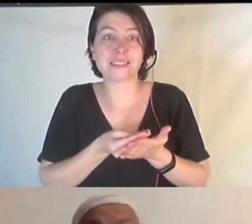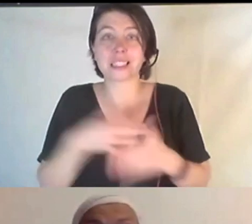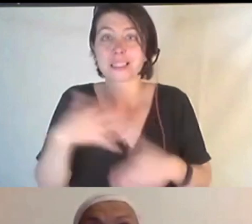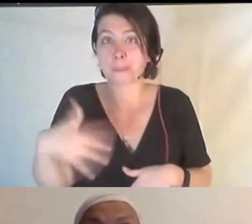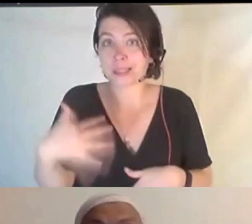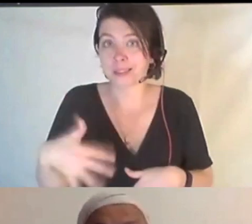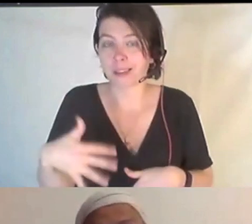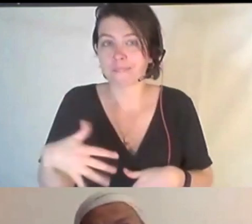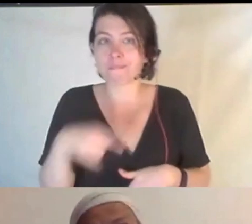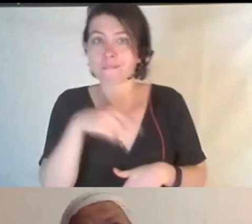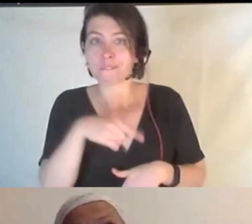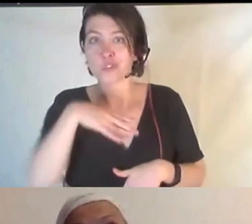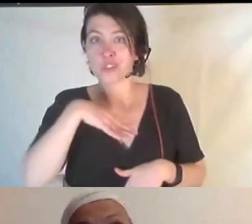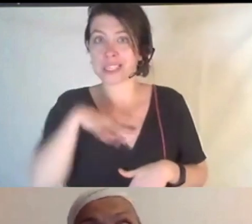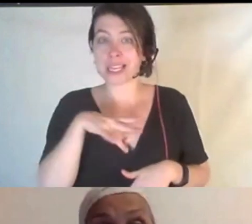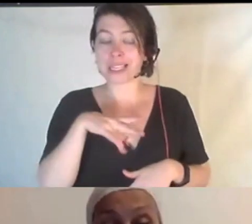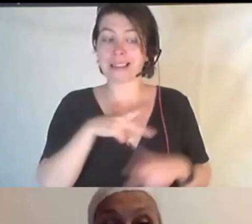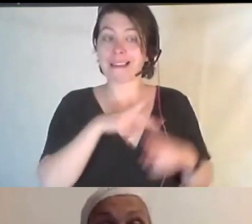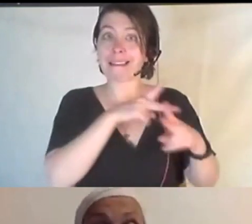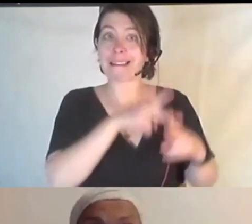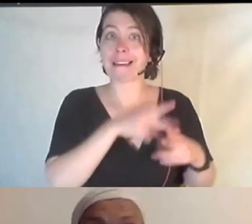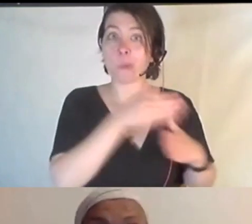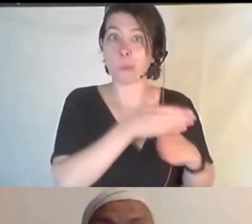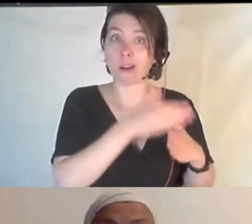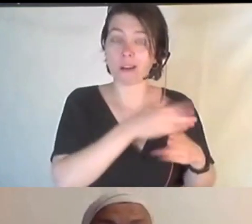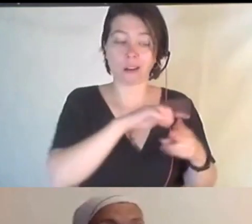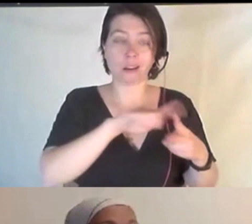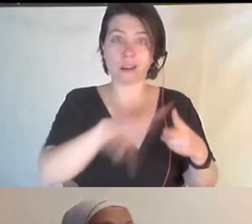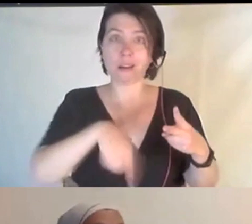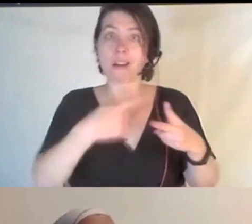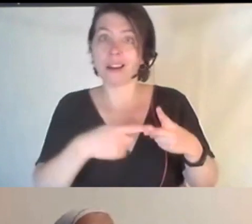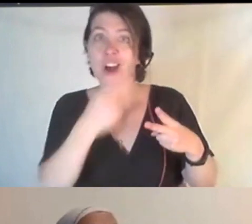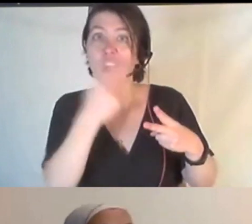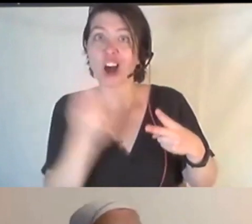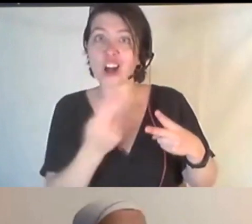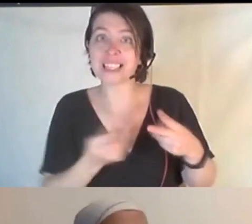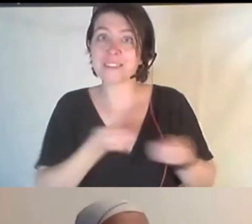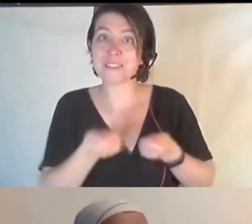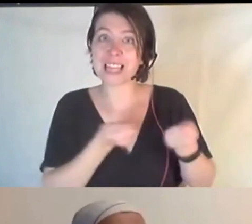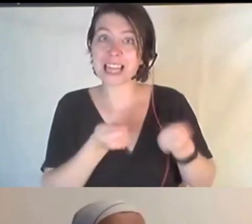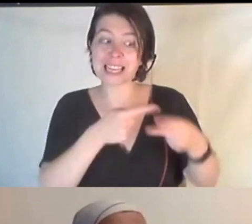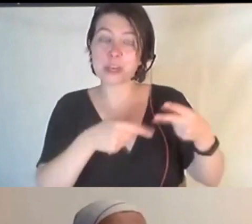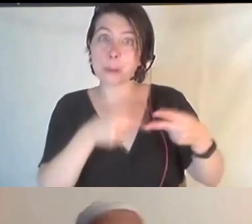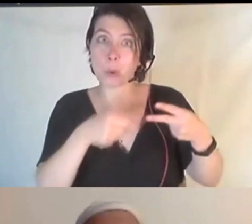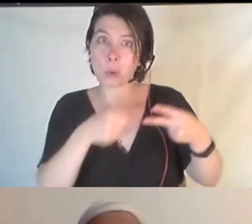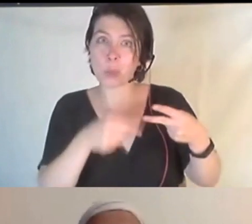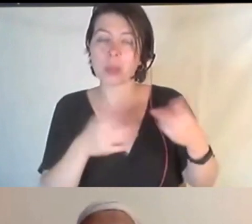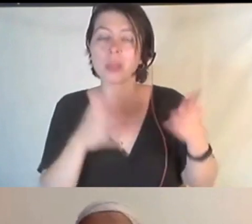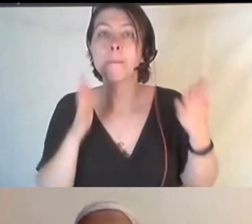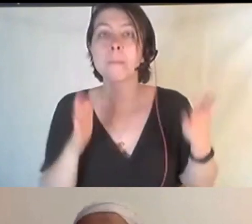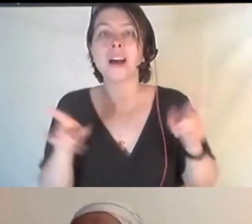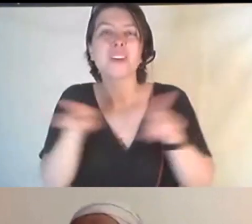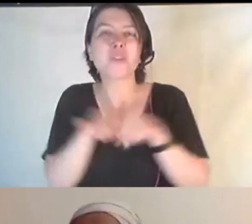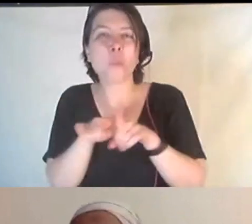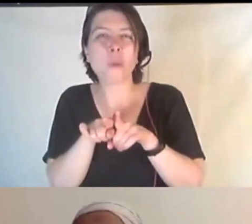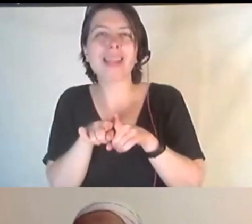care worker and an artist facilitator to deliver a project. But it's also, I just think there's that barrier, and this is where I was saying about, I'm